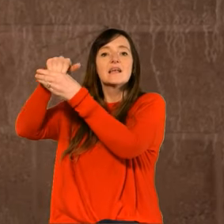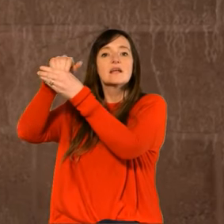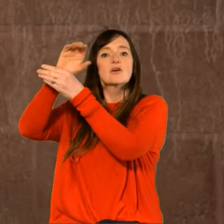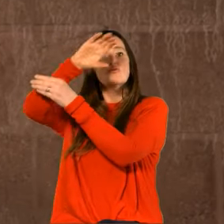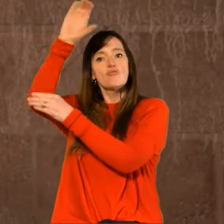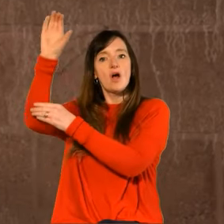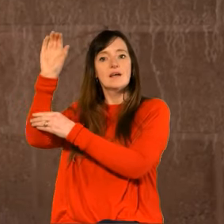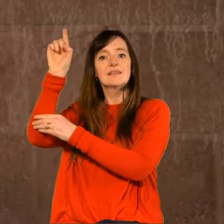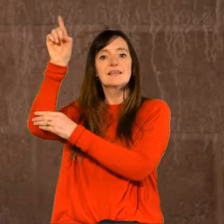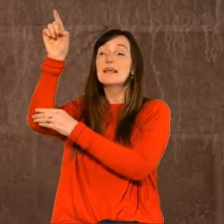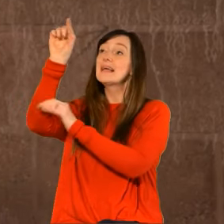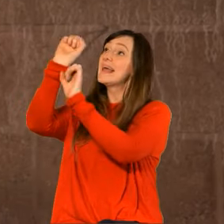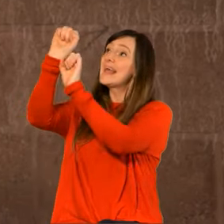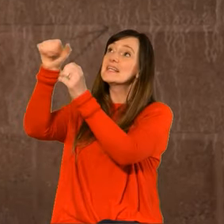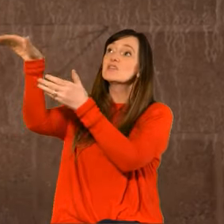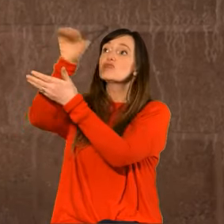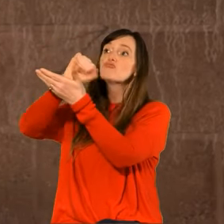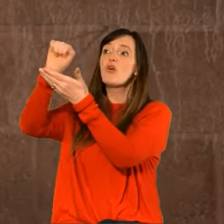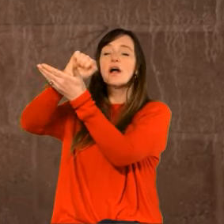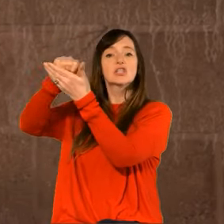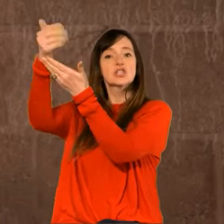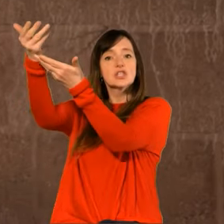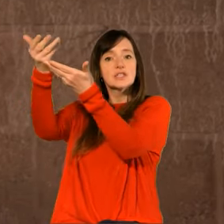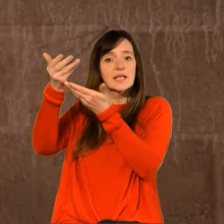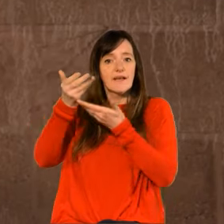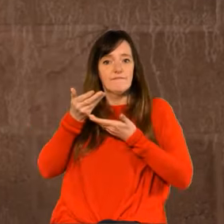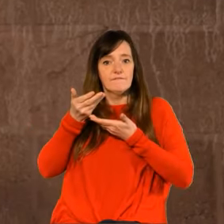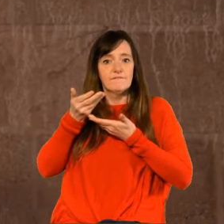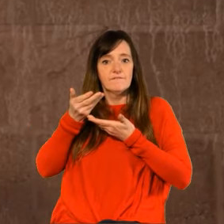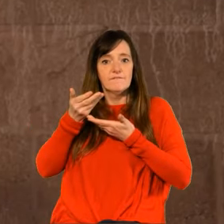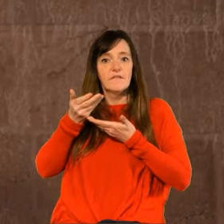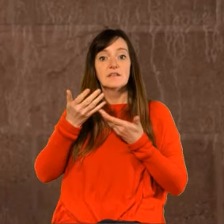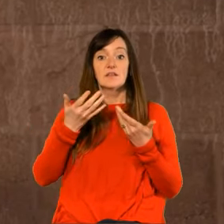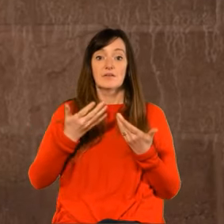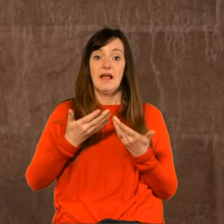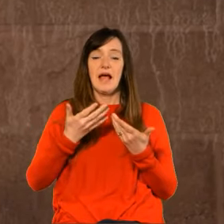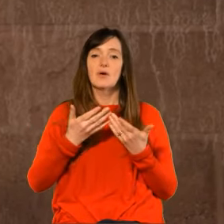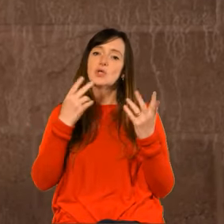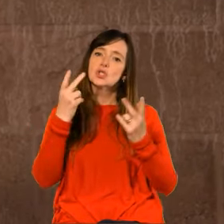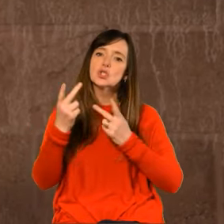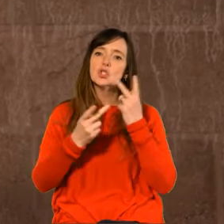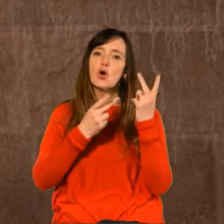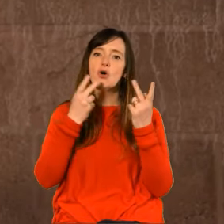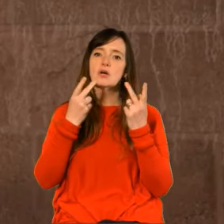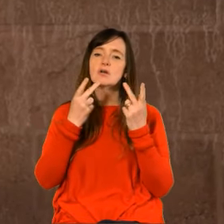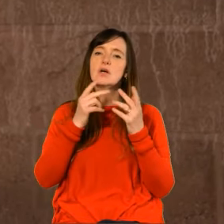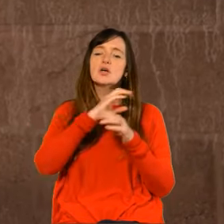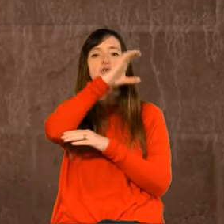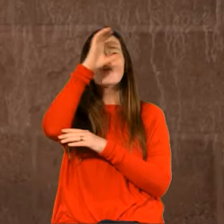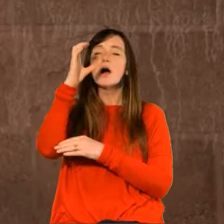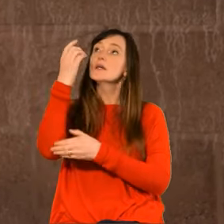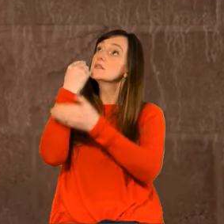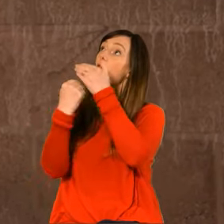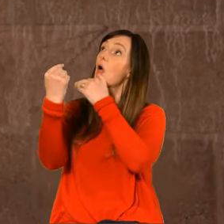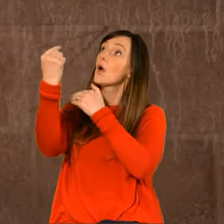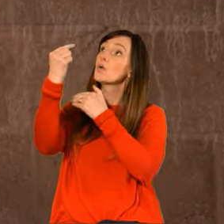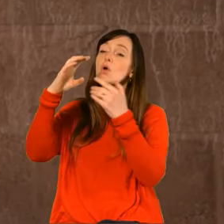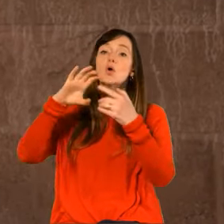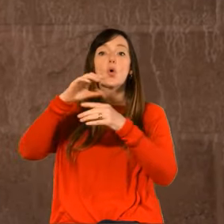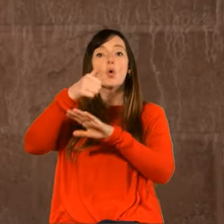He alone is indeed our cornerstone. So let's sing that song together. Christ alone,